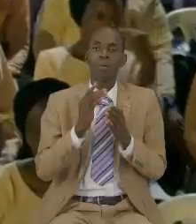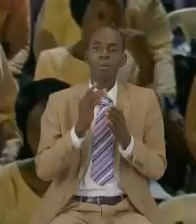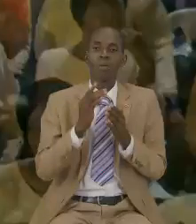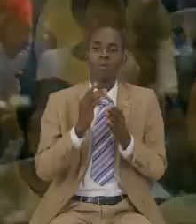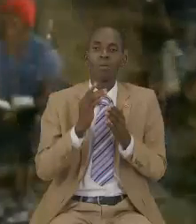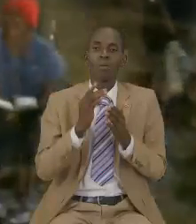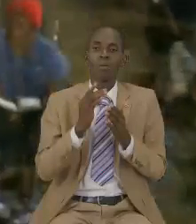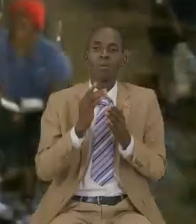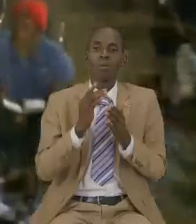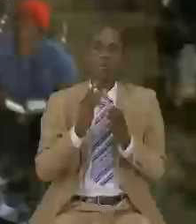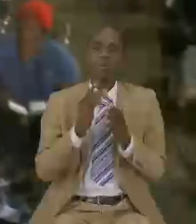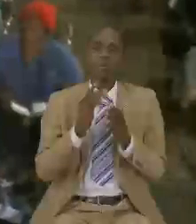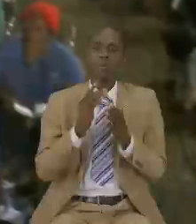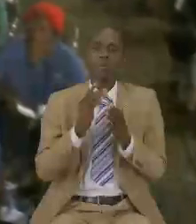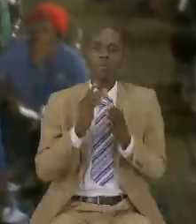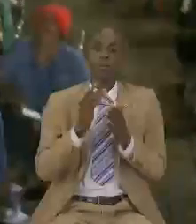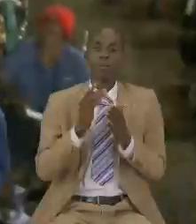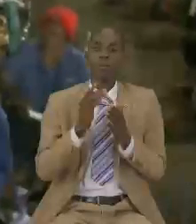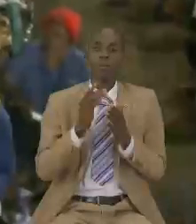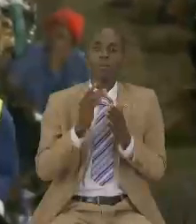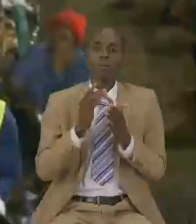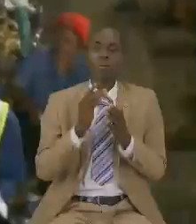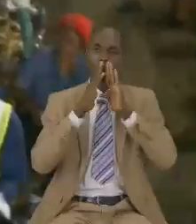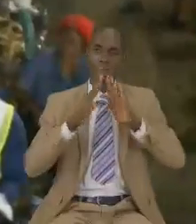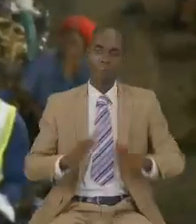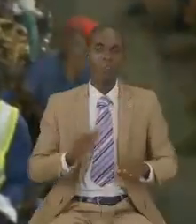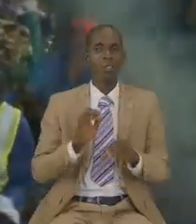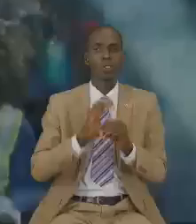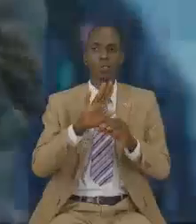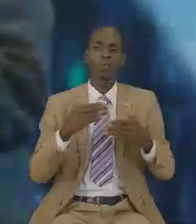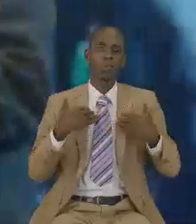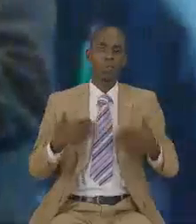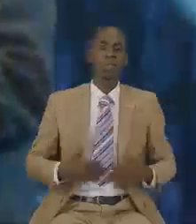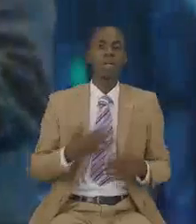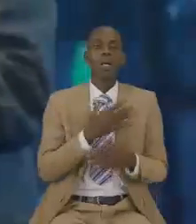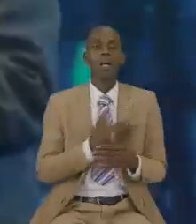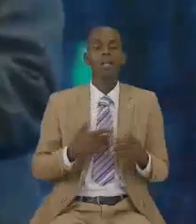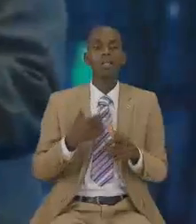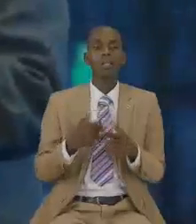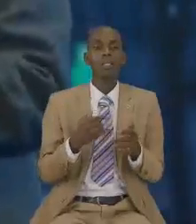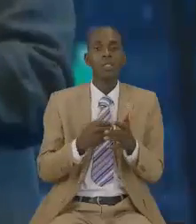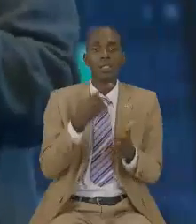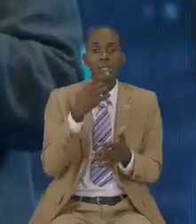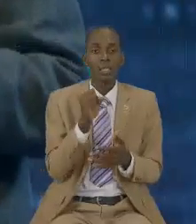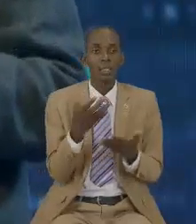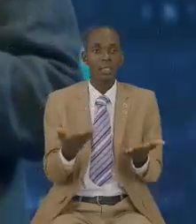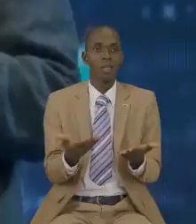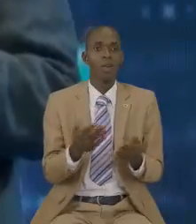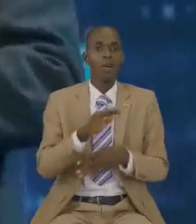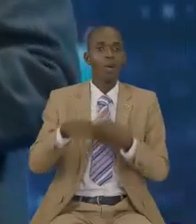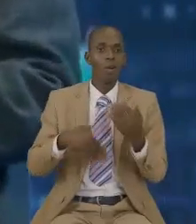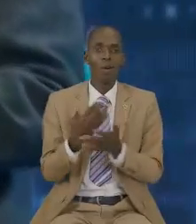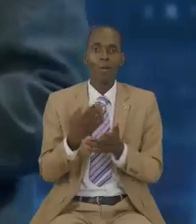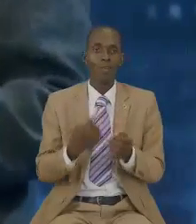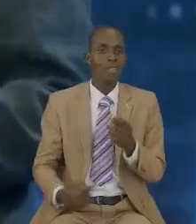life, and peace in your body. And then it says, all the days of Samuel,